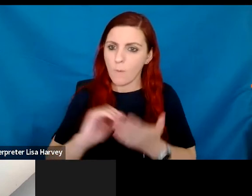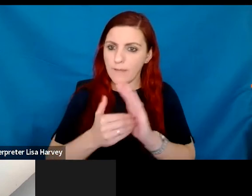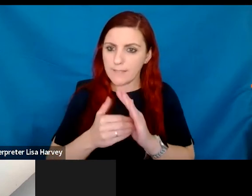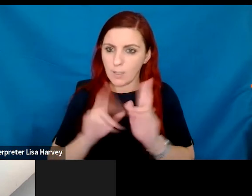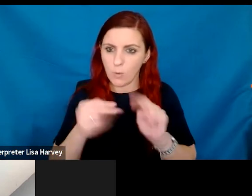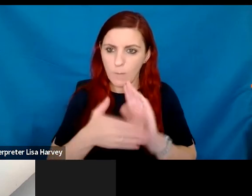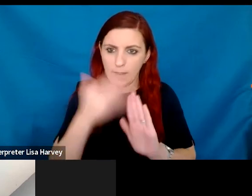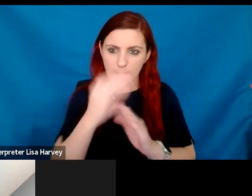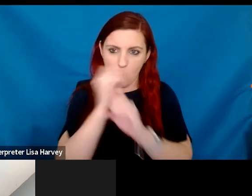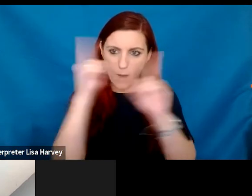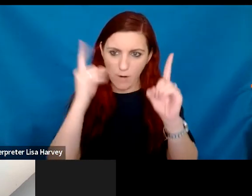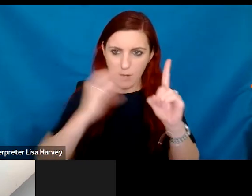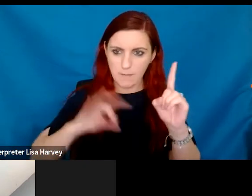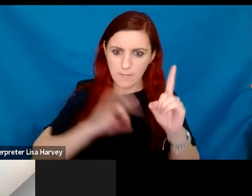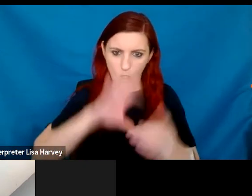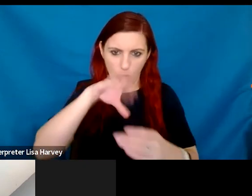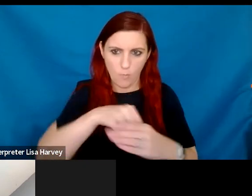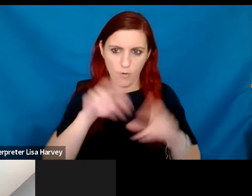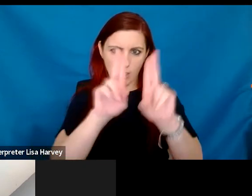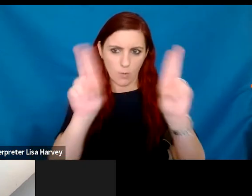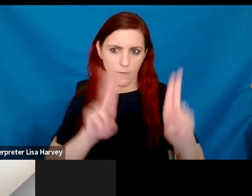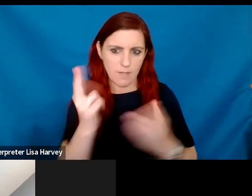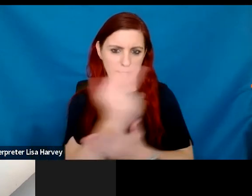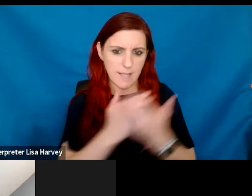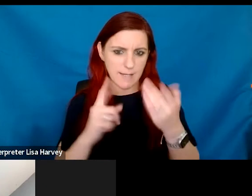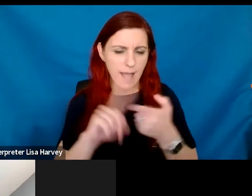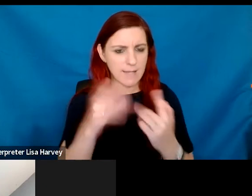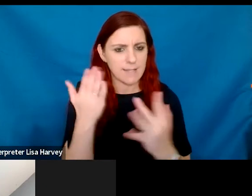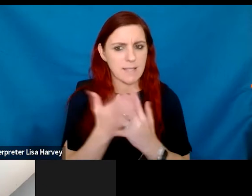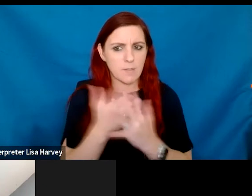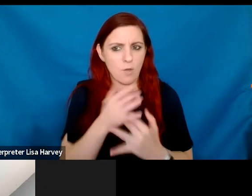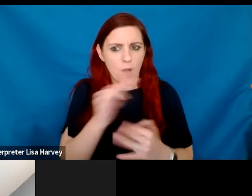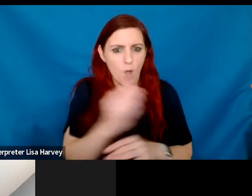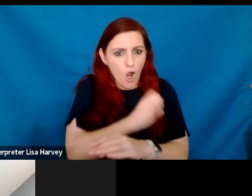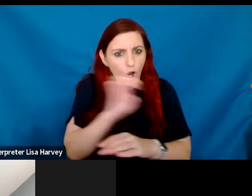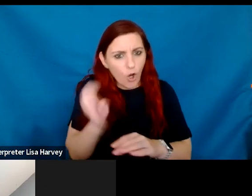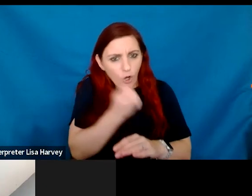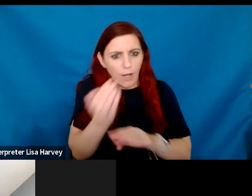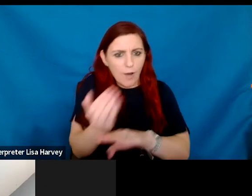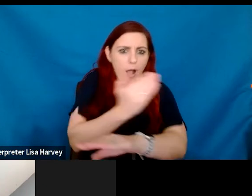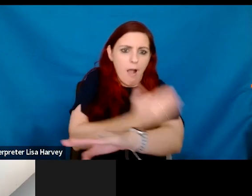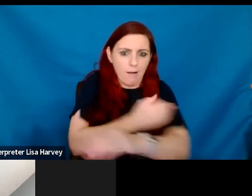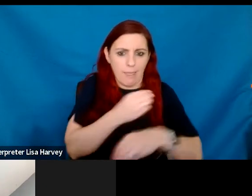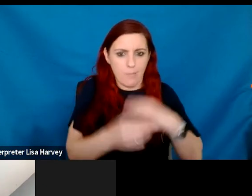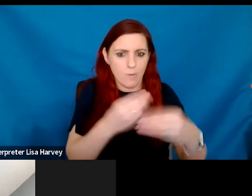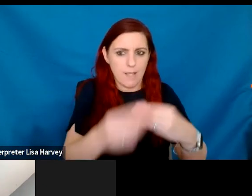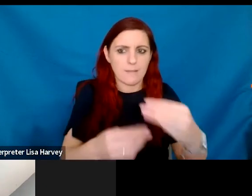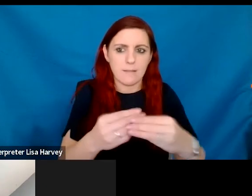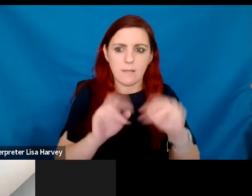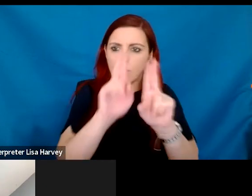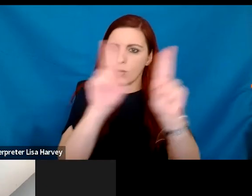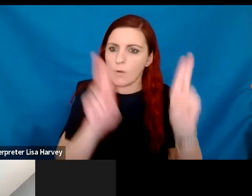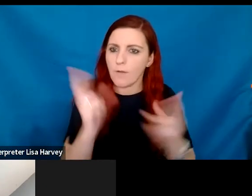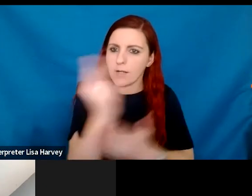of incorporating universal design and accessibility from an early stage in all of its projects. Universal design